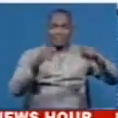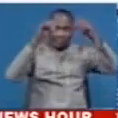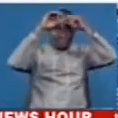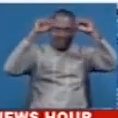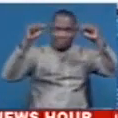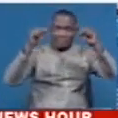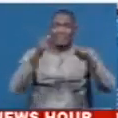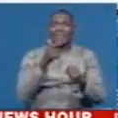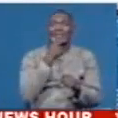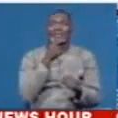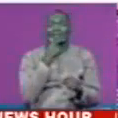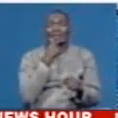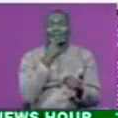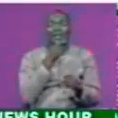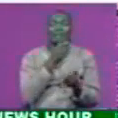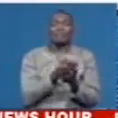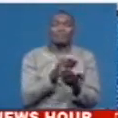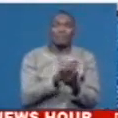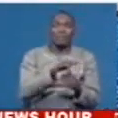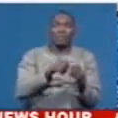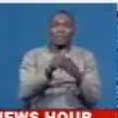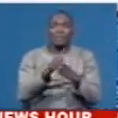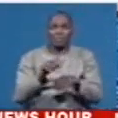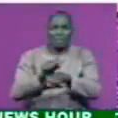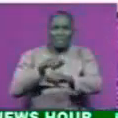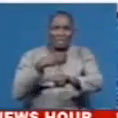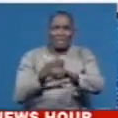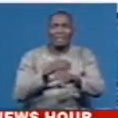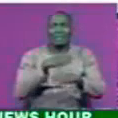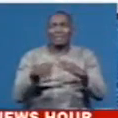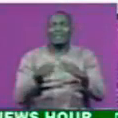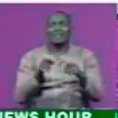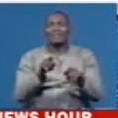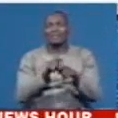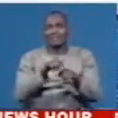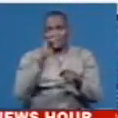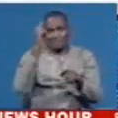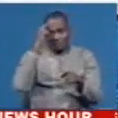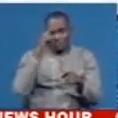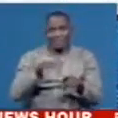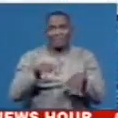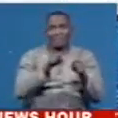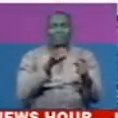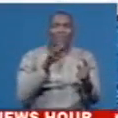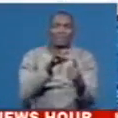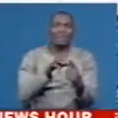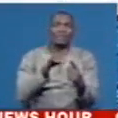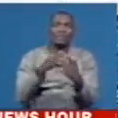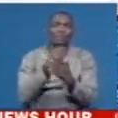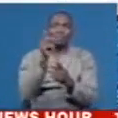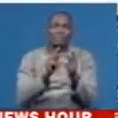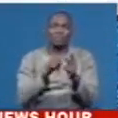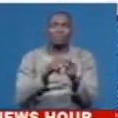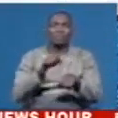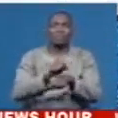President Akufo Addo has called on leaders to make a conscious effort to end all forms of state-sponsored attacks on journalists in performance of